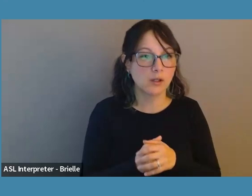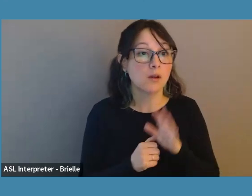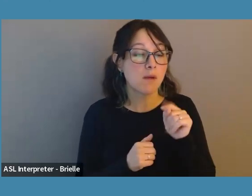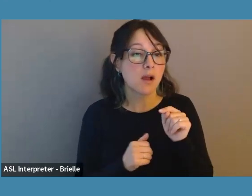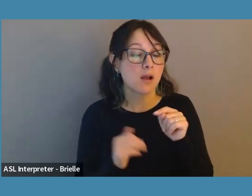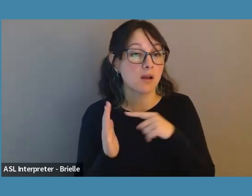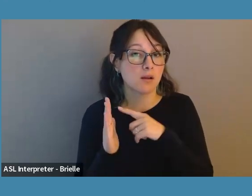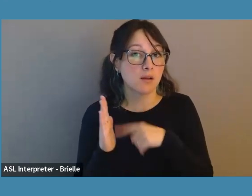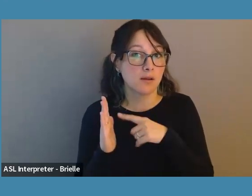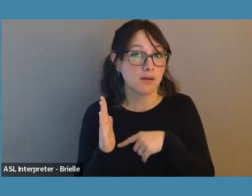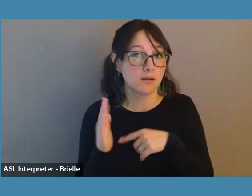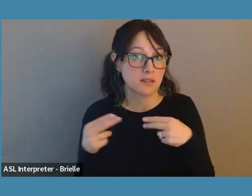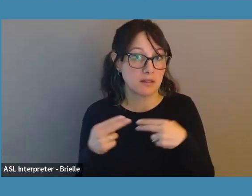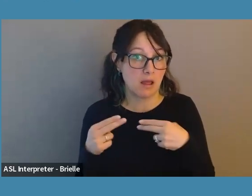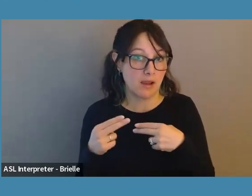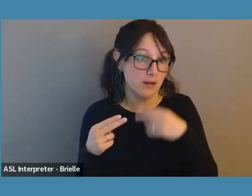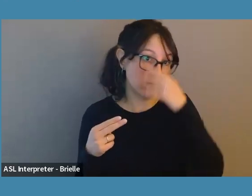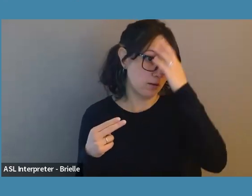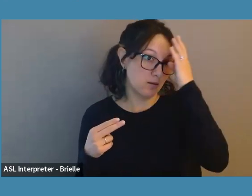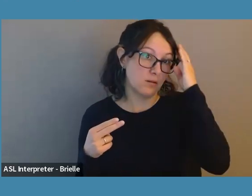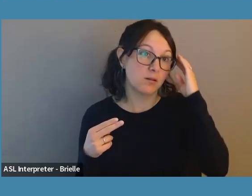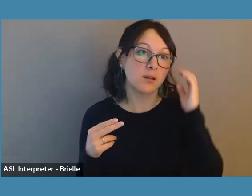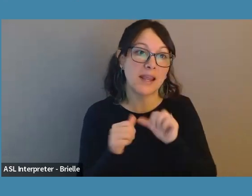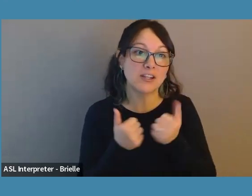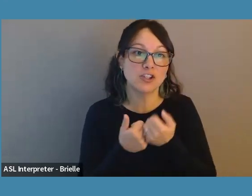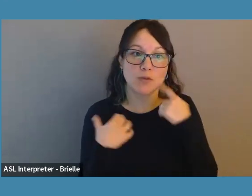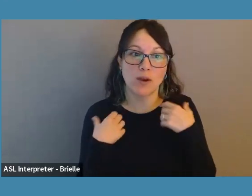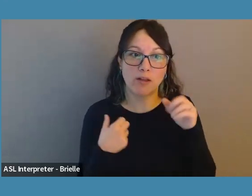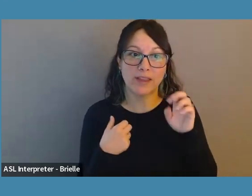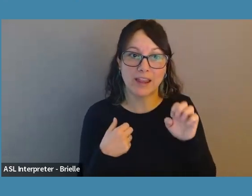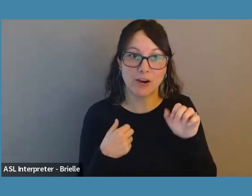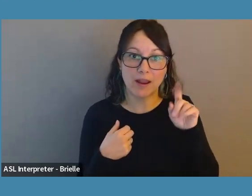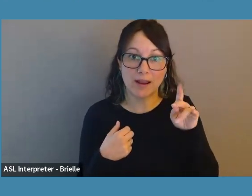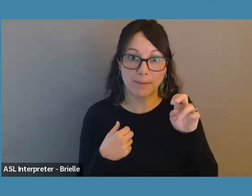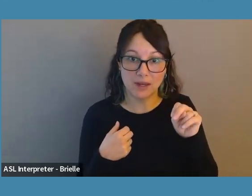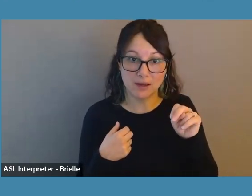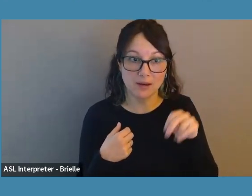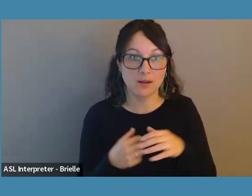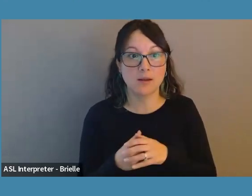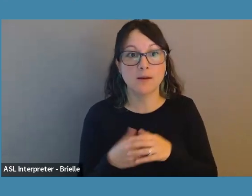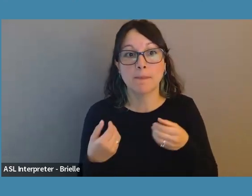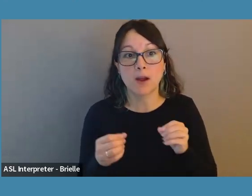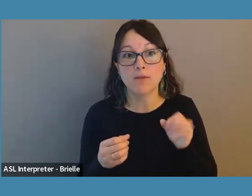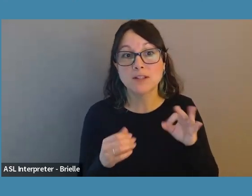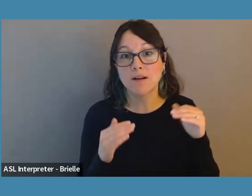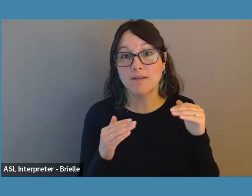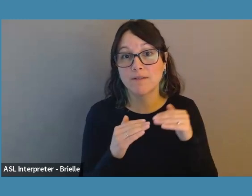But the information on this slide is the Agency for Healthcare Administration,